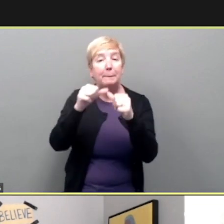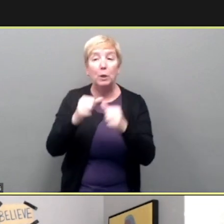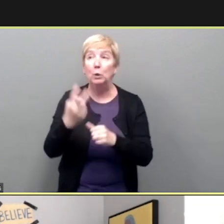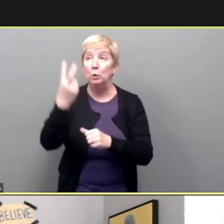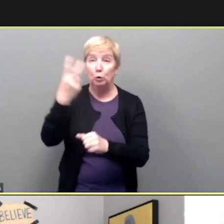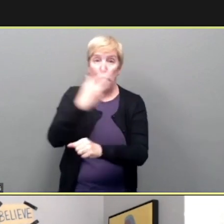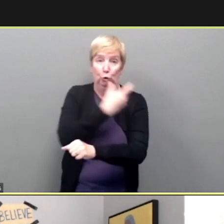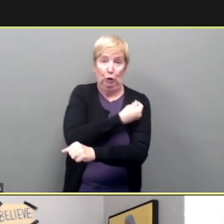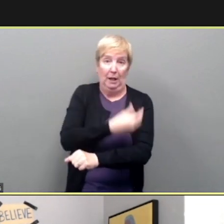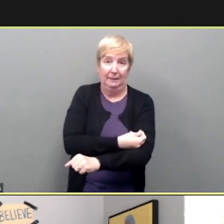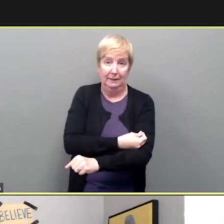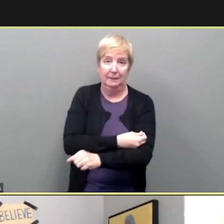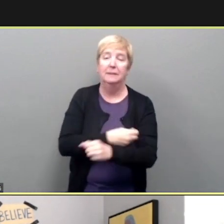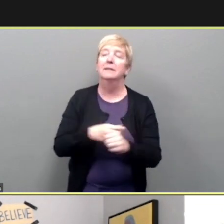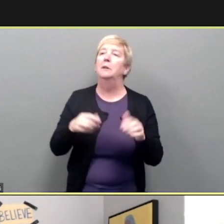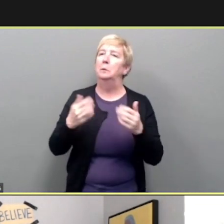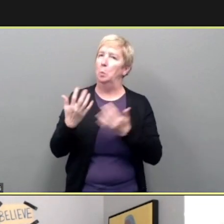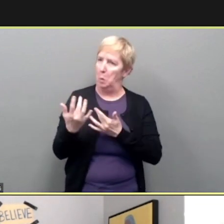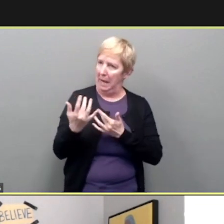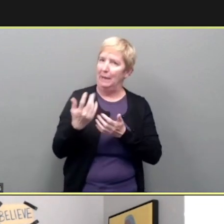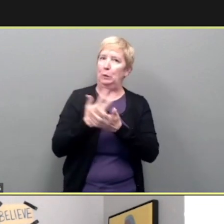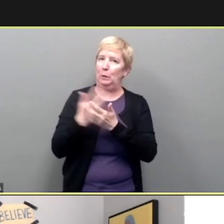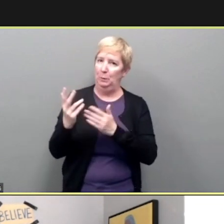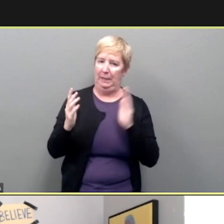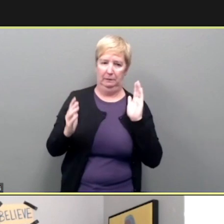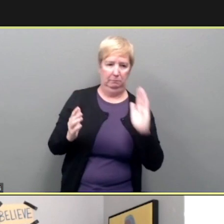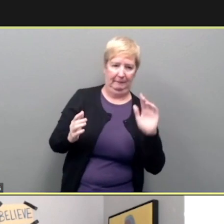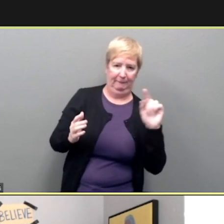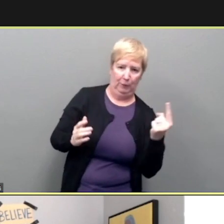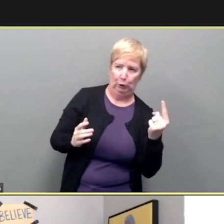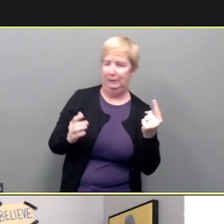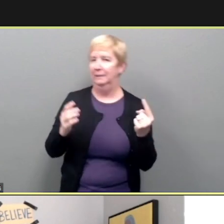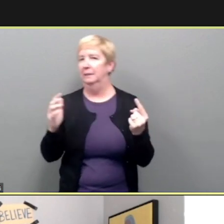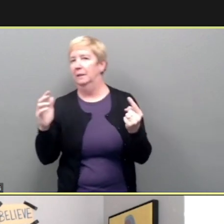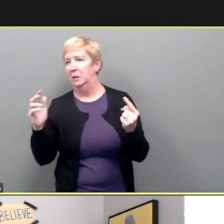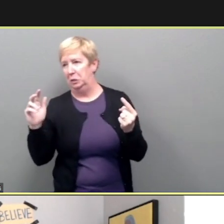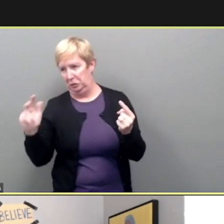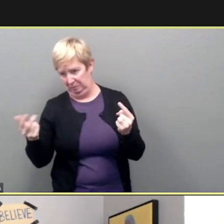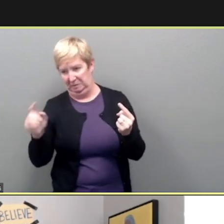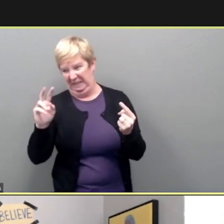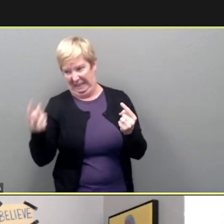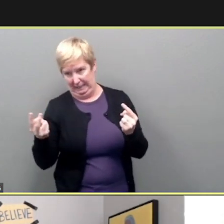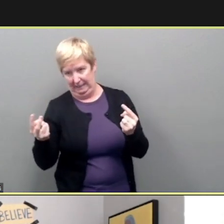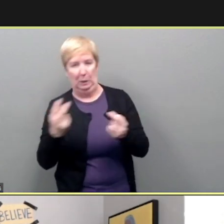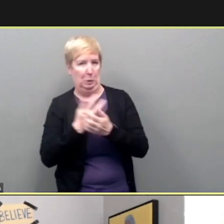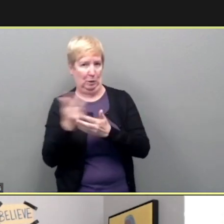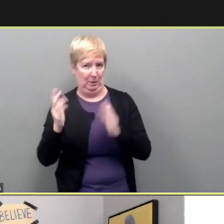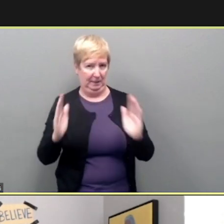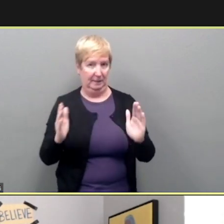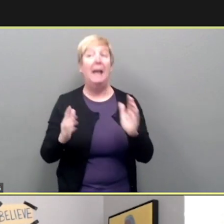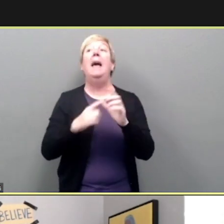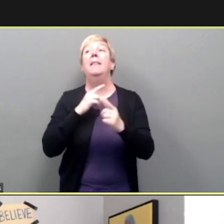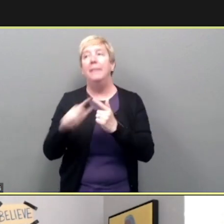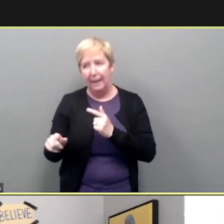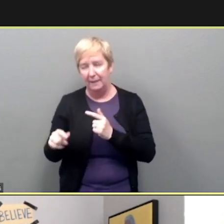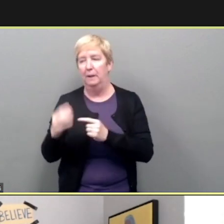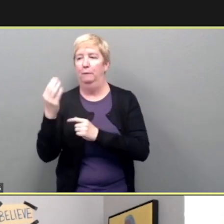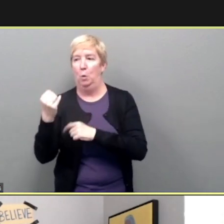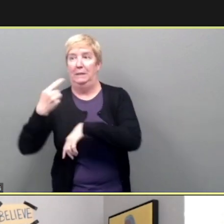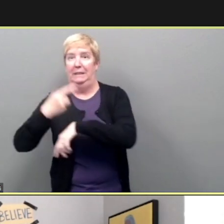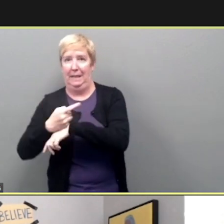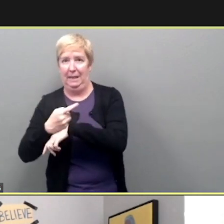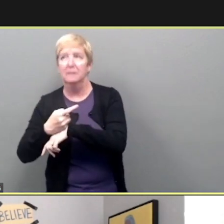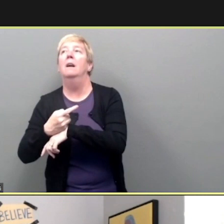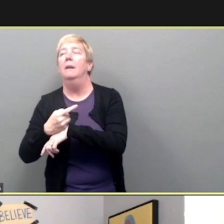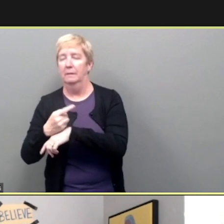the Pfizer child dose, and that it takes 2 weeks for the vaccine to work after your second dose, and